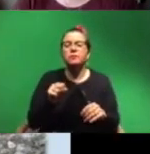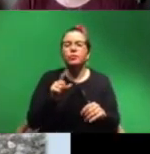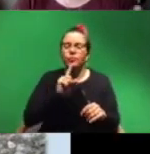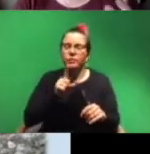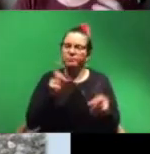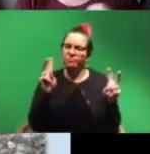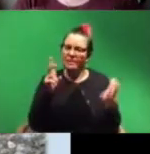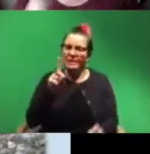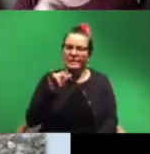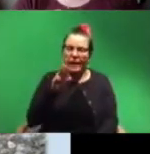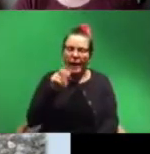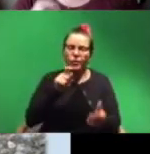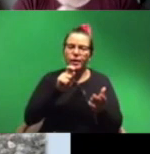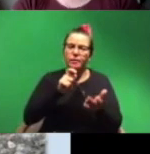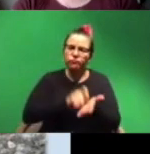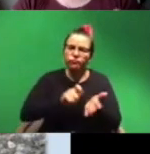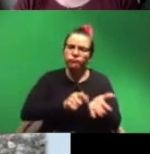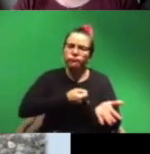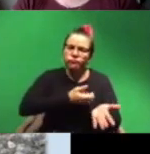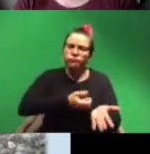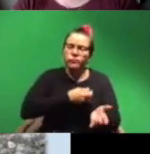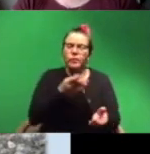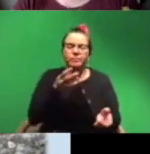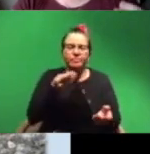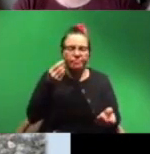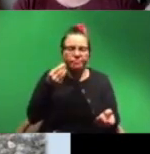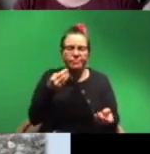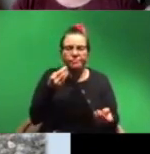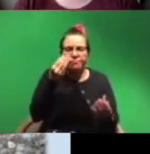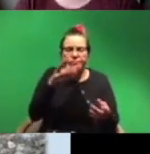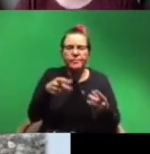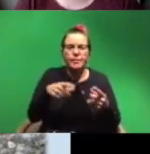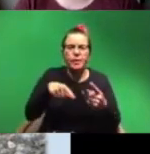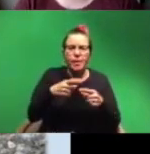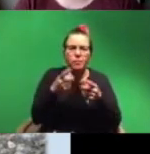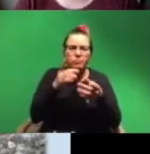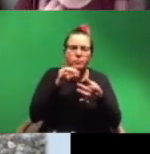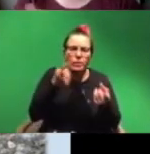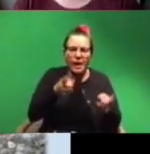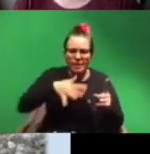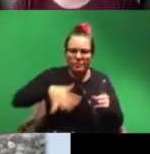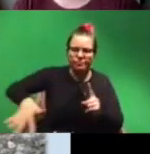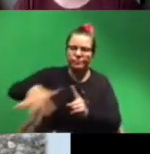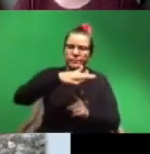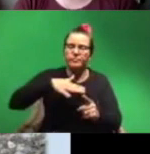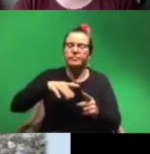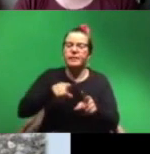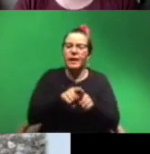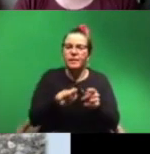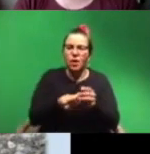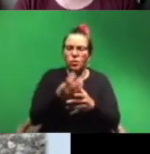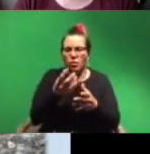tell you, they're the ones that are writing down the information about what's happening around them as they grow throughout their